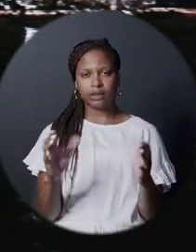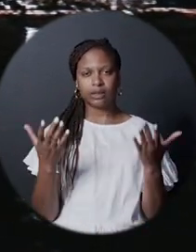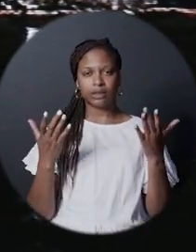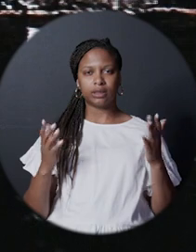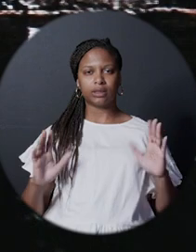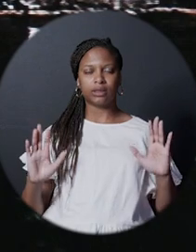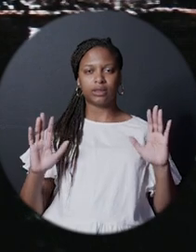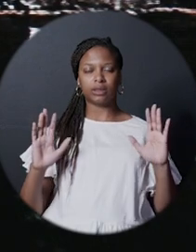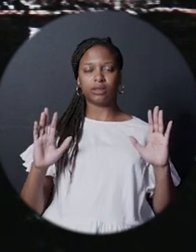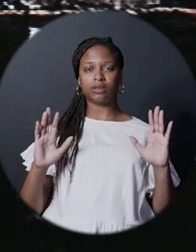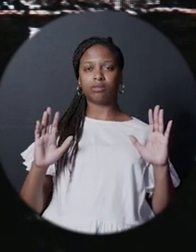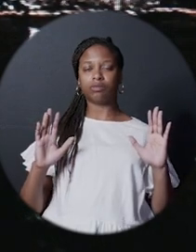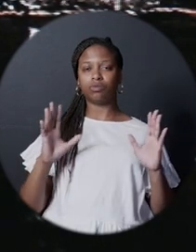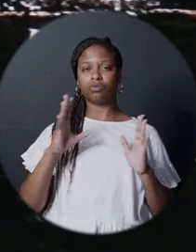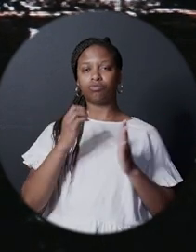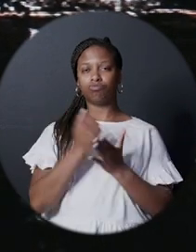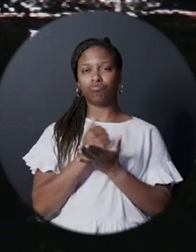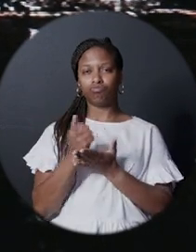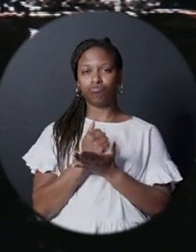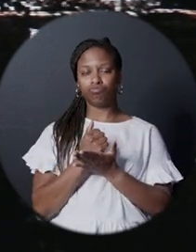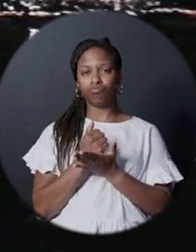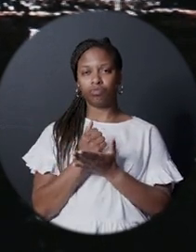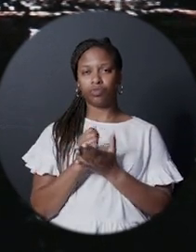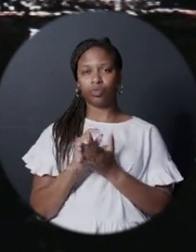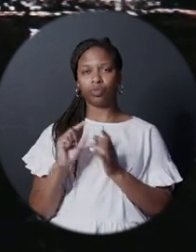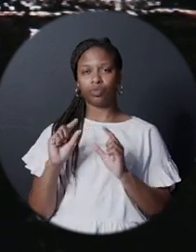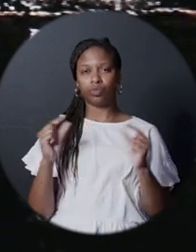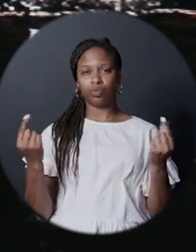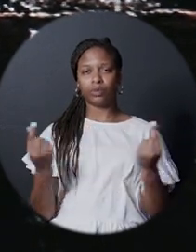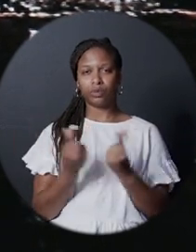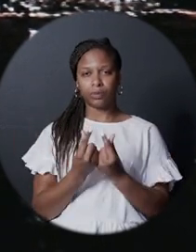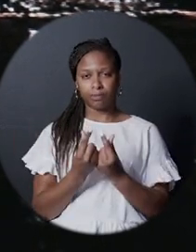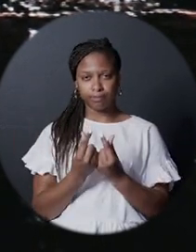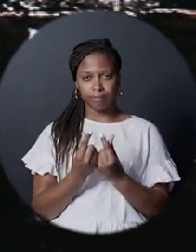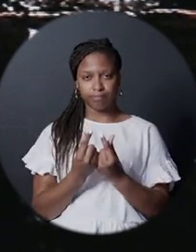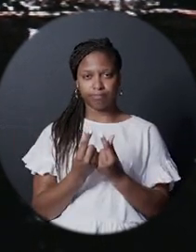what God has done to a race, to a group,